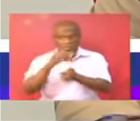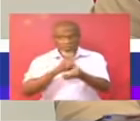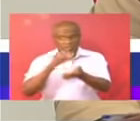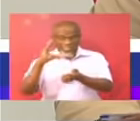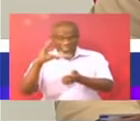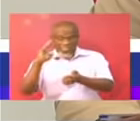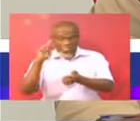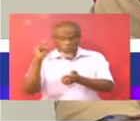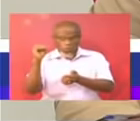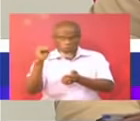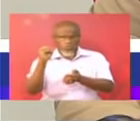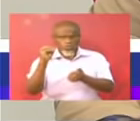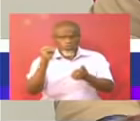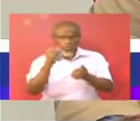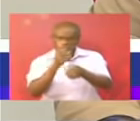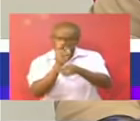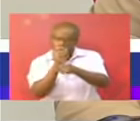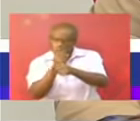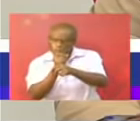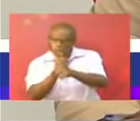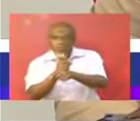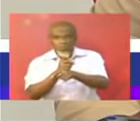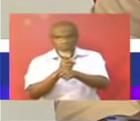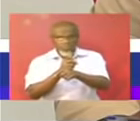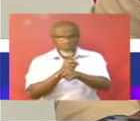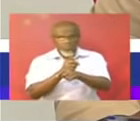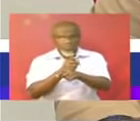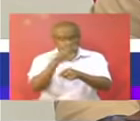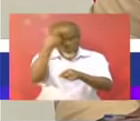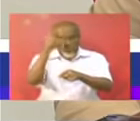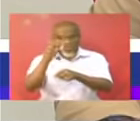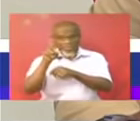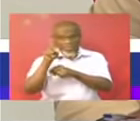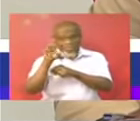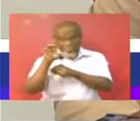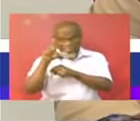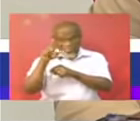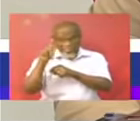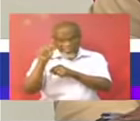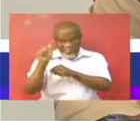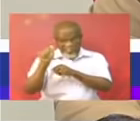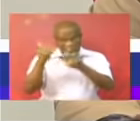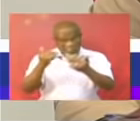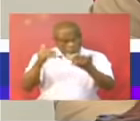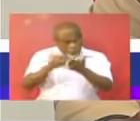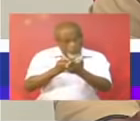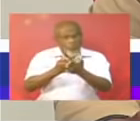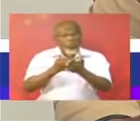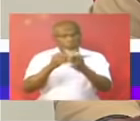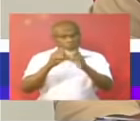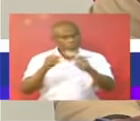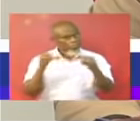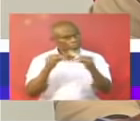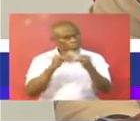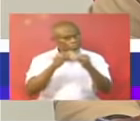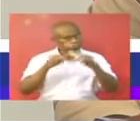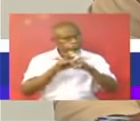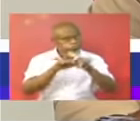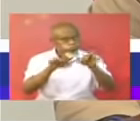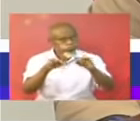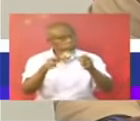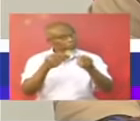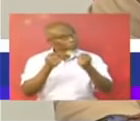feature is that it is more highly transmissible than the variants that preceded it. So whereas